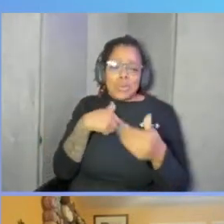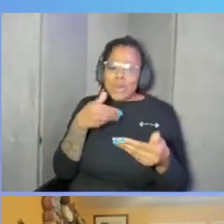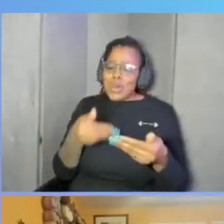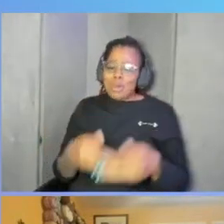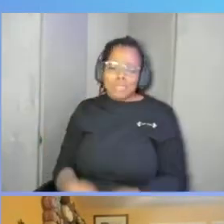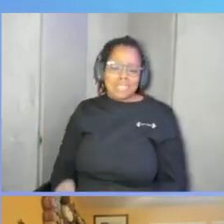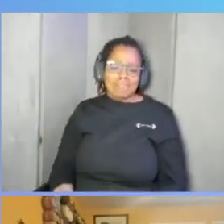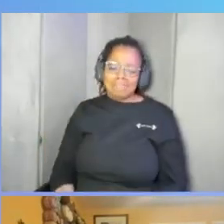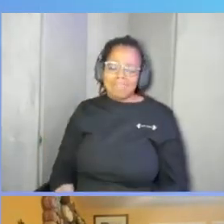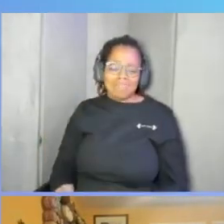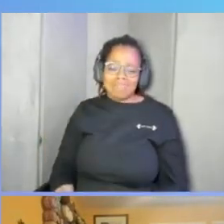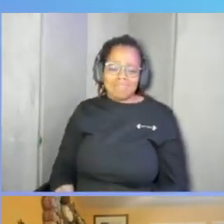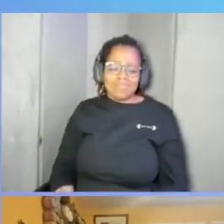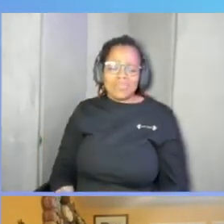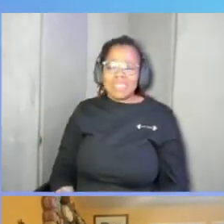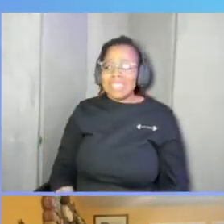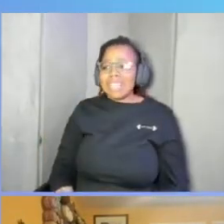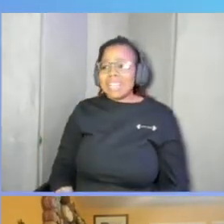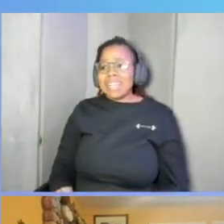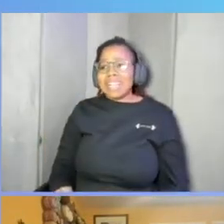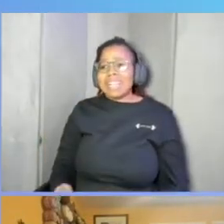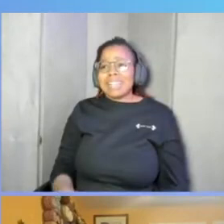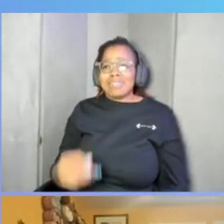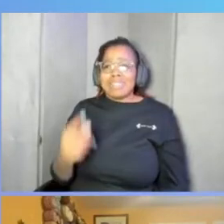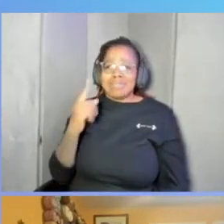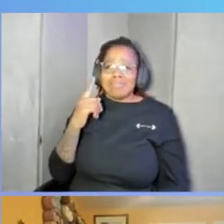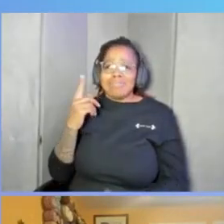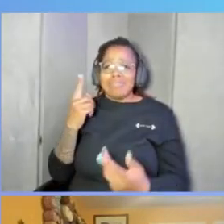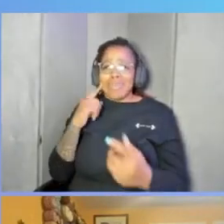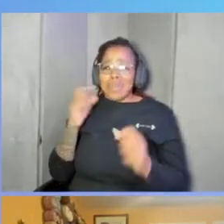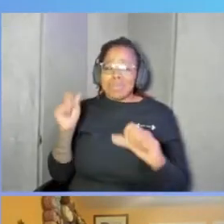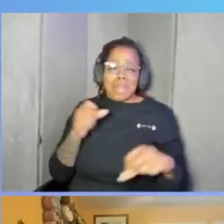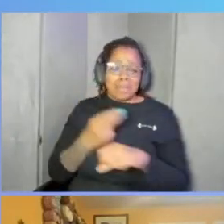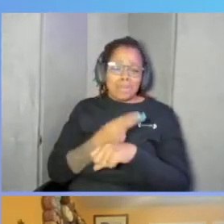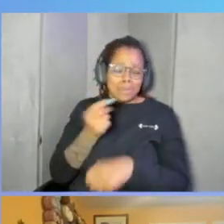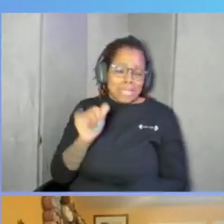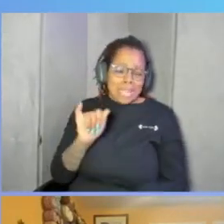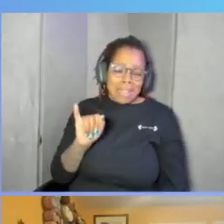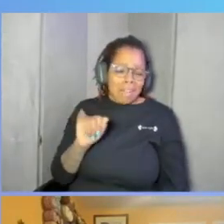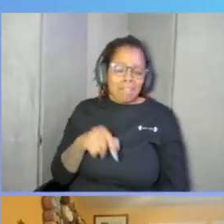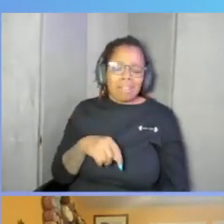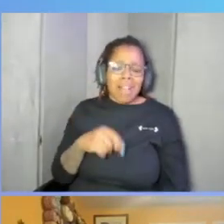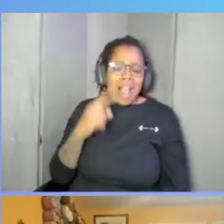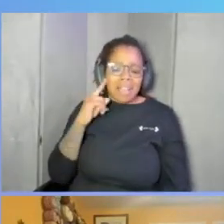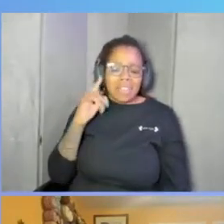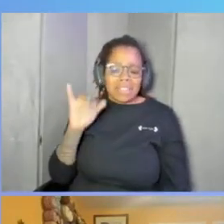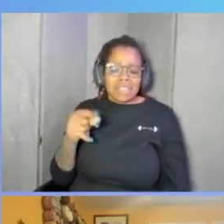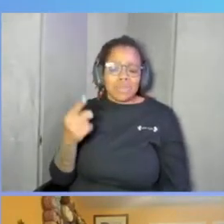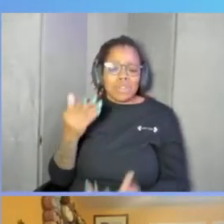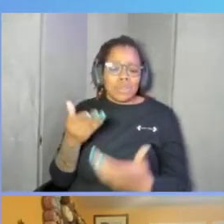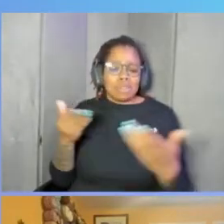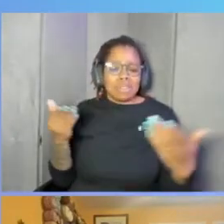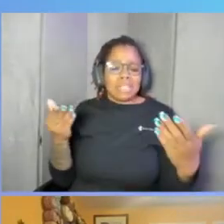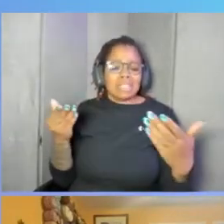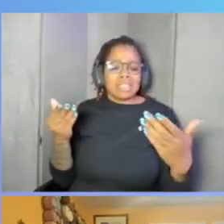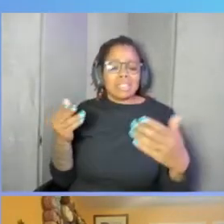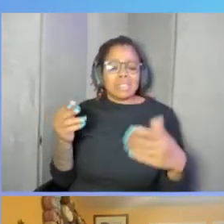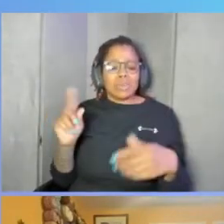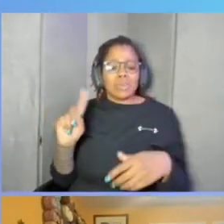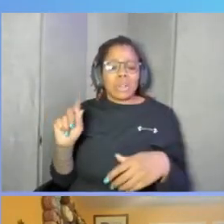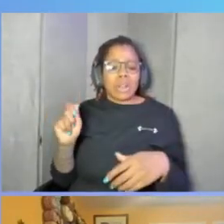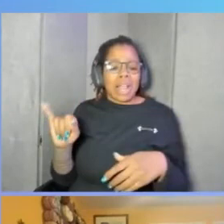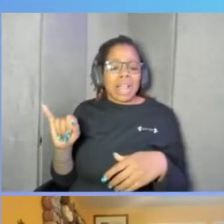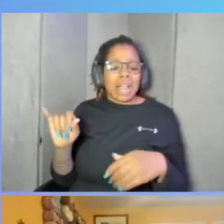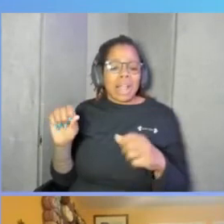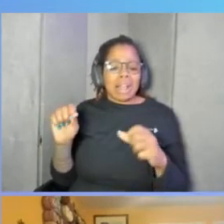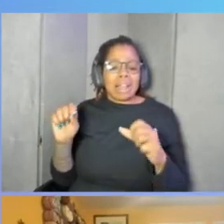close to doing it in AI. I think it's one of those things where AI could